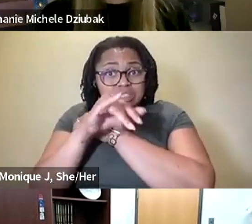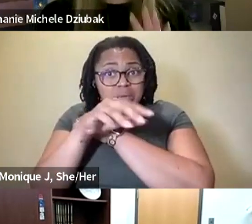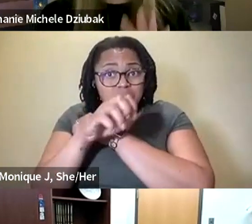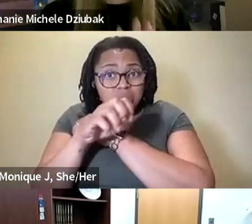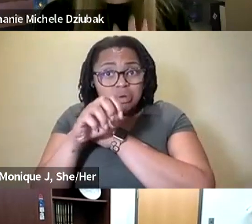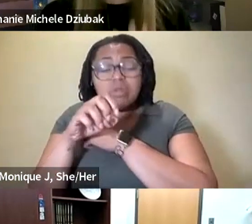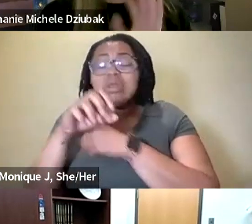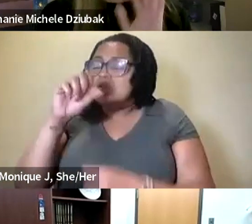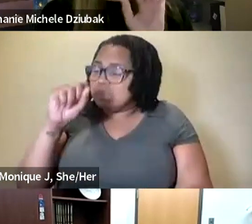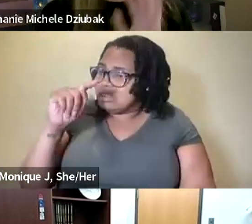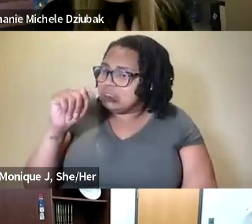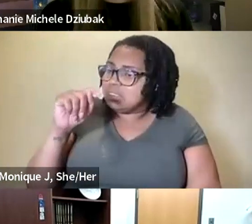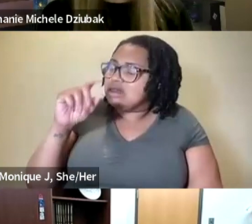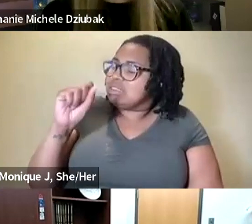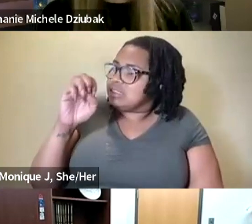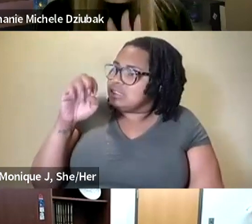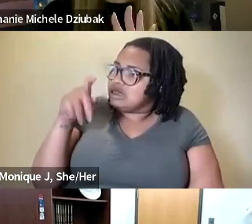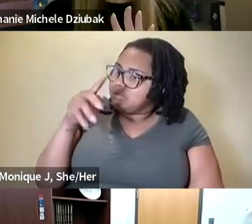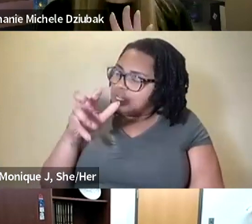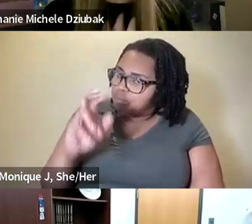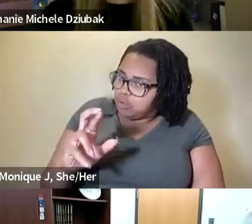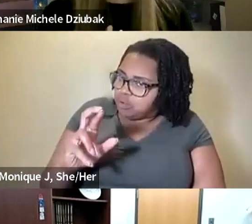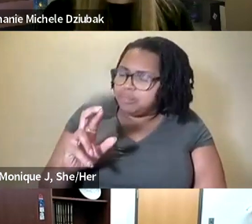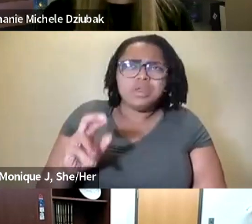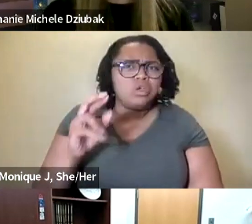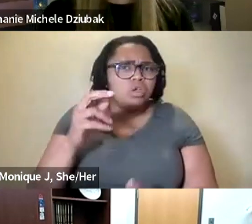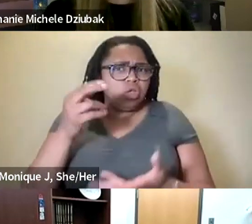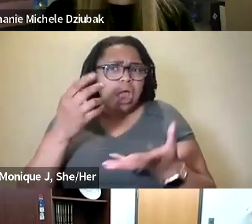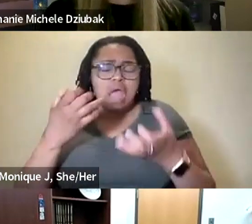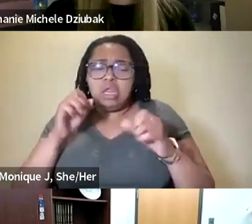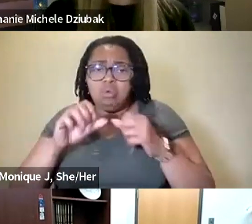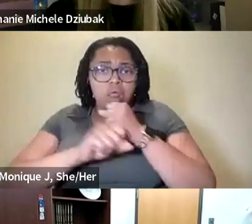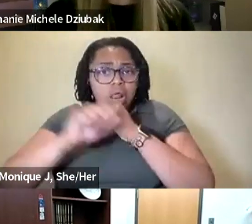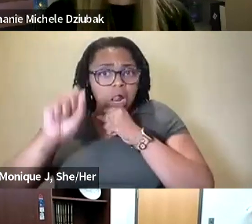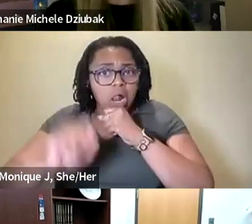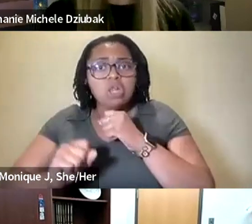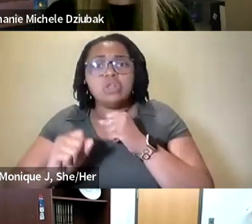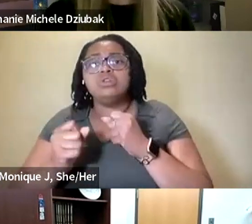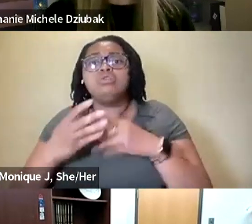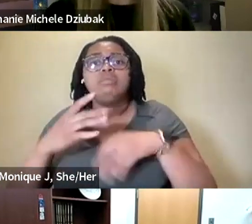to be pushed out too far if you all feel that that's necessary.